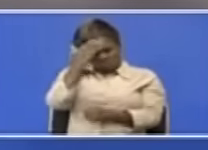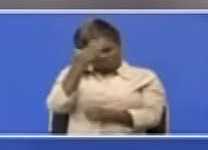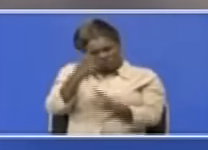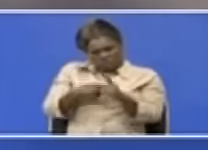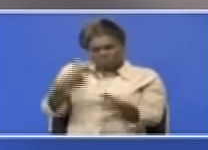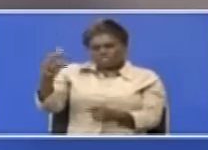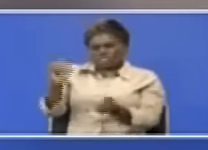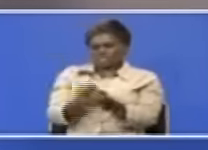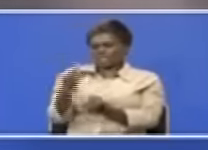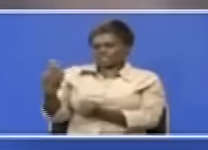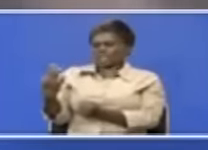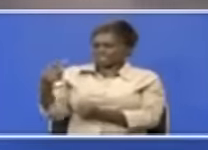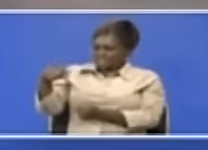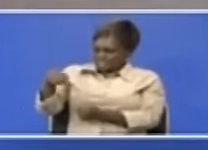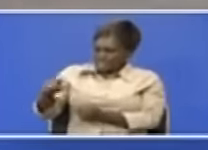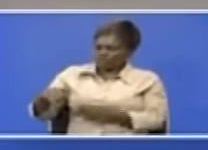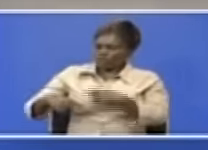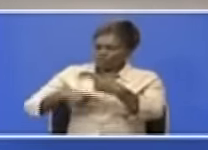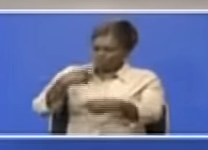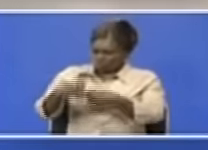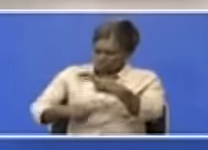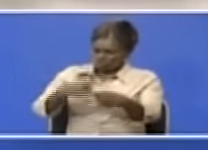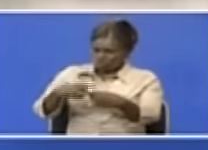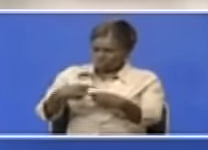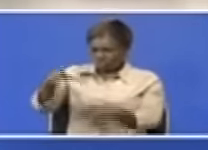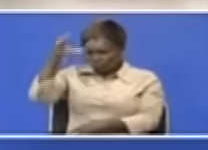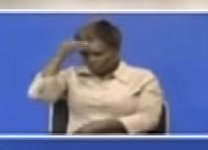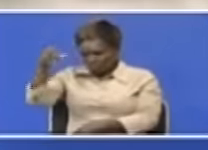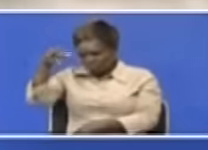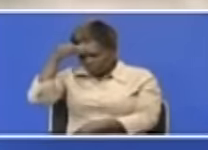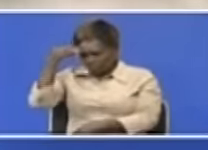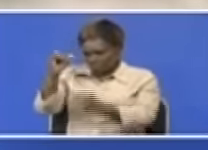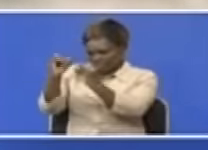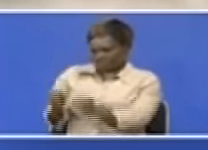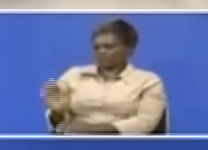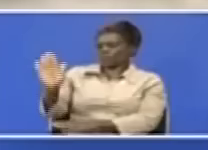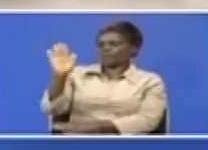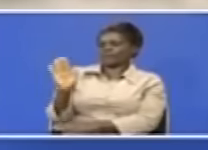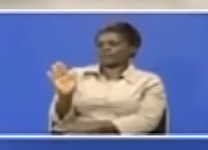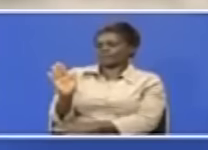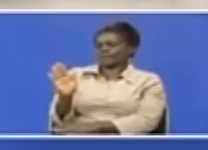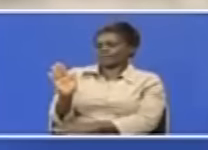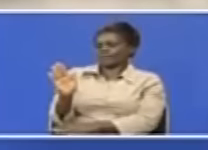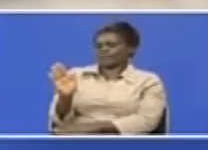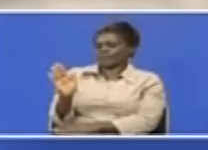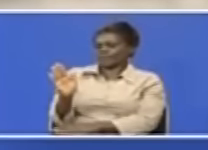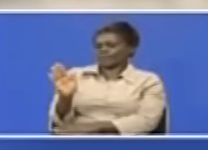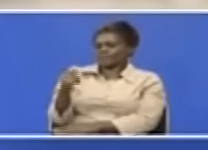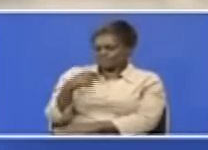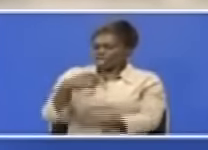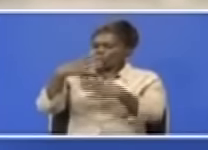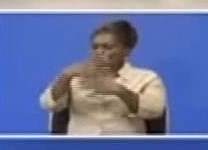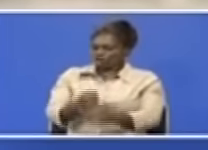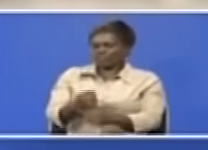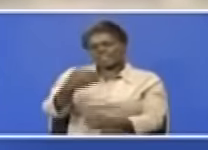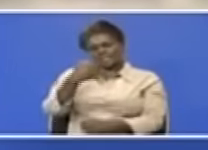2013. He has always been undergoing coaching programs, individual coaching programs with me. And of course, I'm really confident